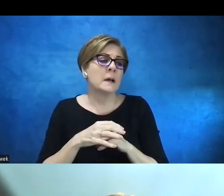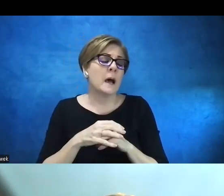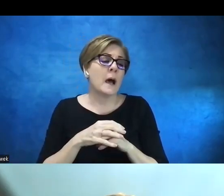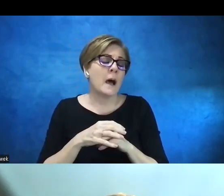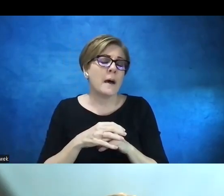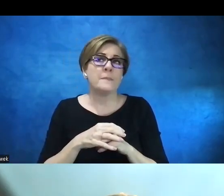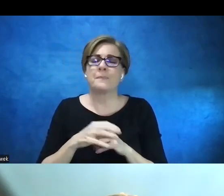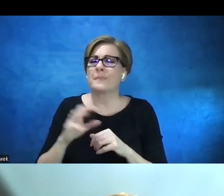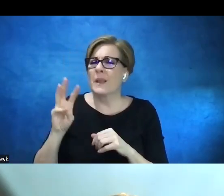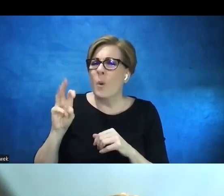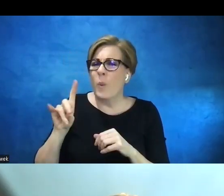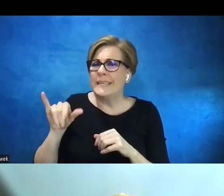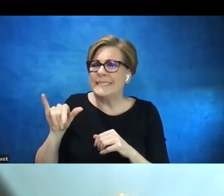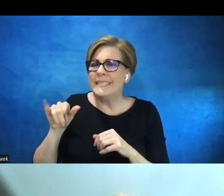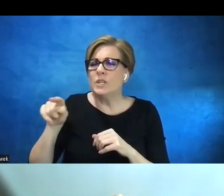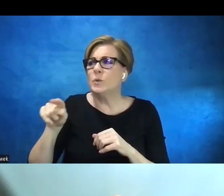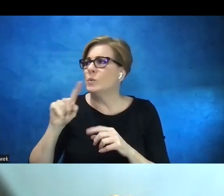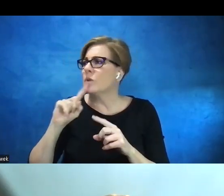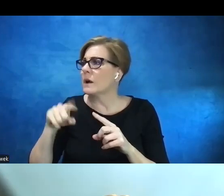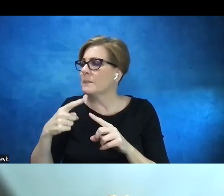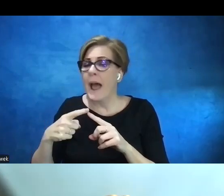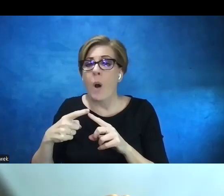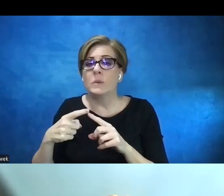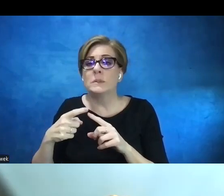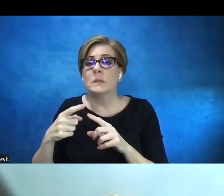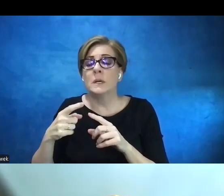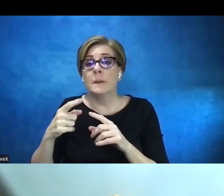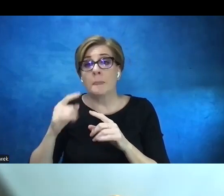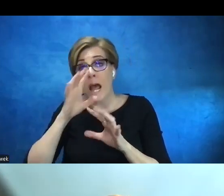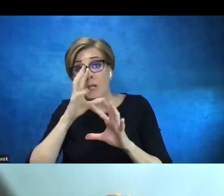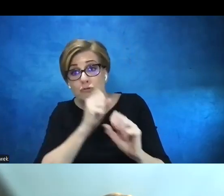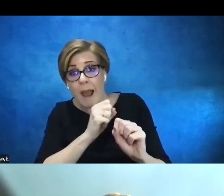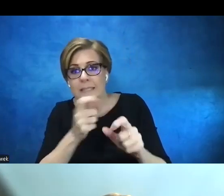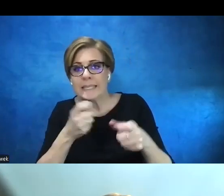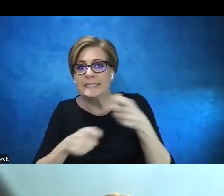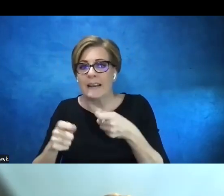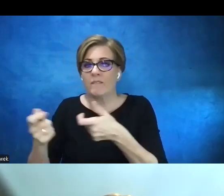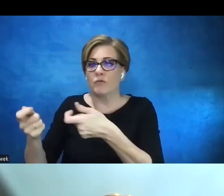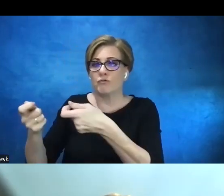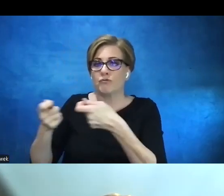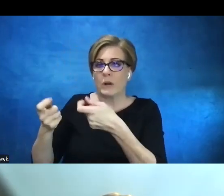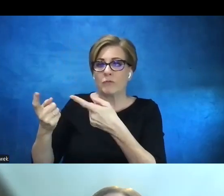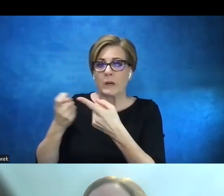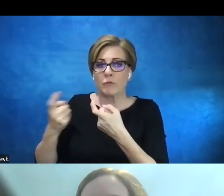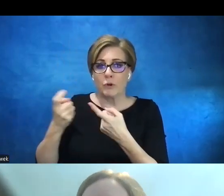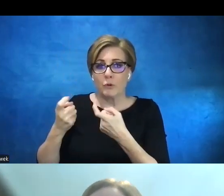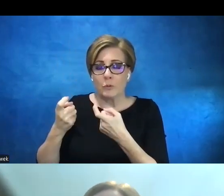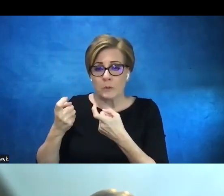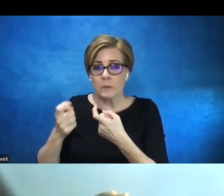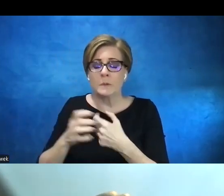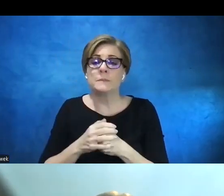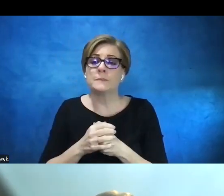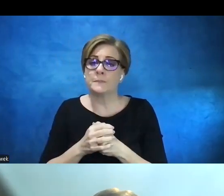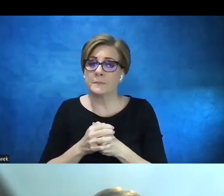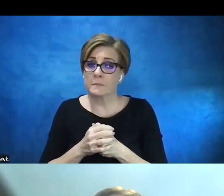Wendy, you had said attract versus recruit. And one of the things that, I think we